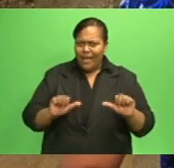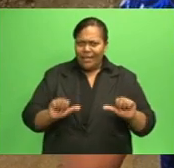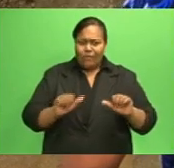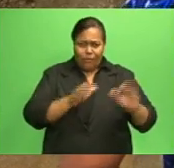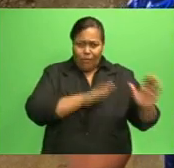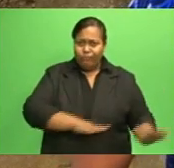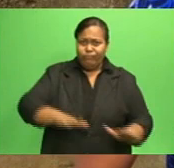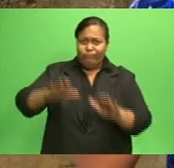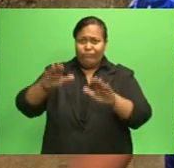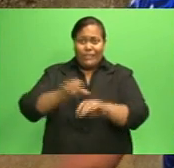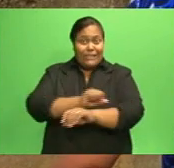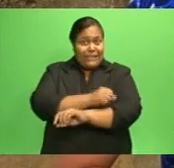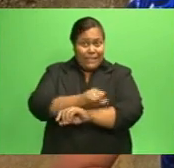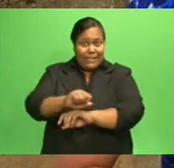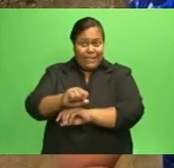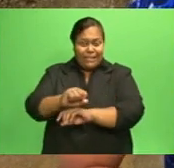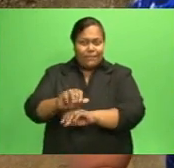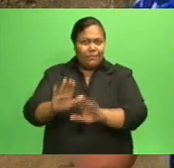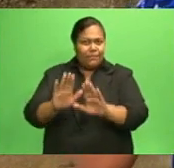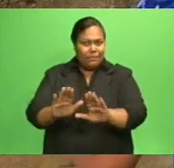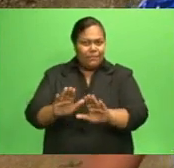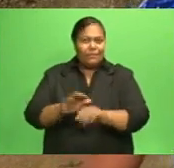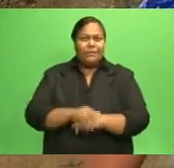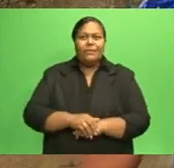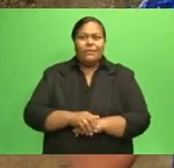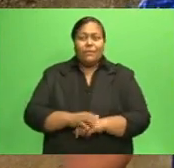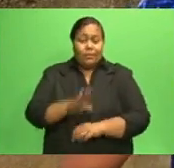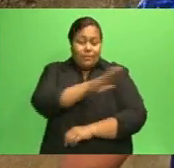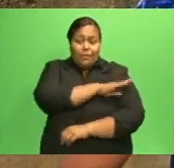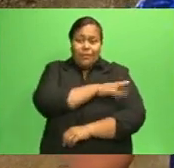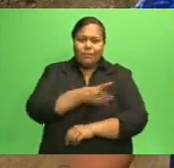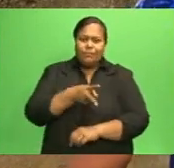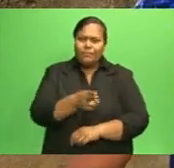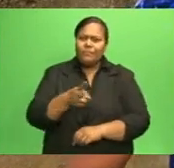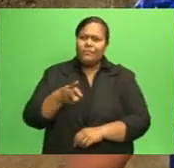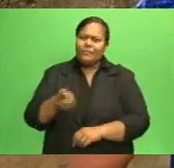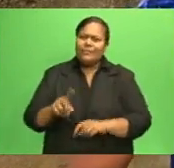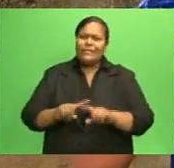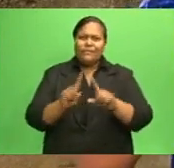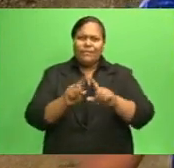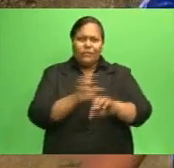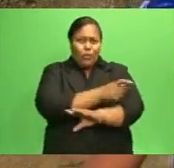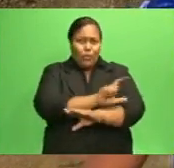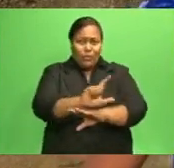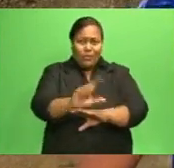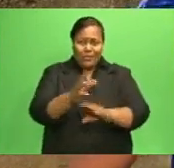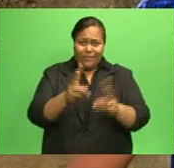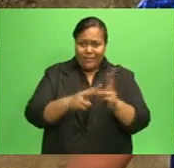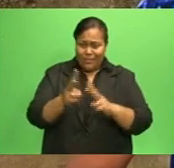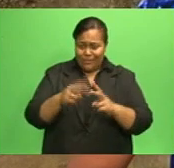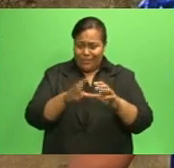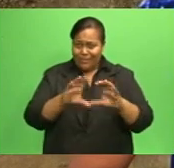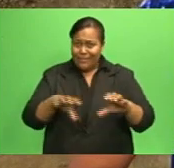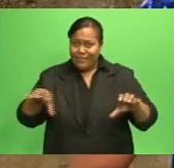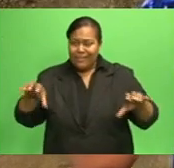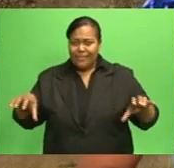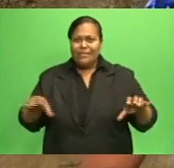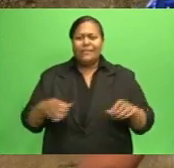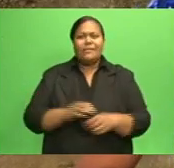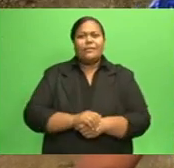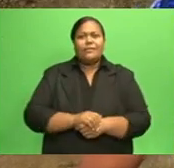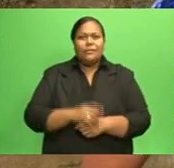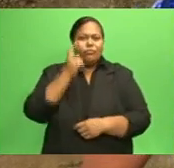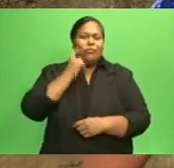bay. Bainimarama has this week been commissioning projects at various coastal locations in an effort to address climate change.